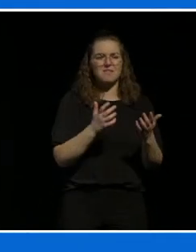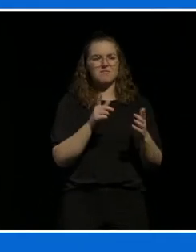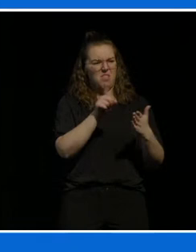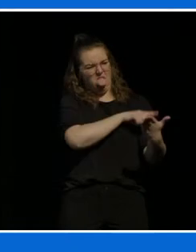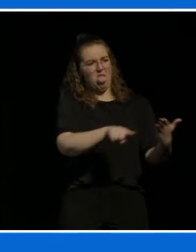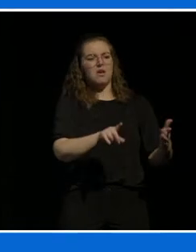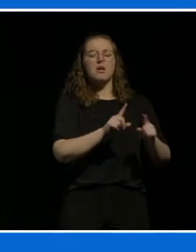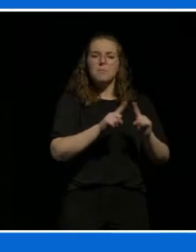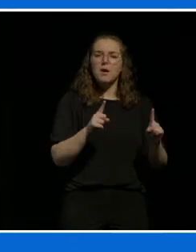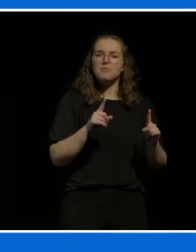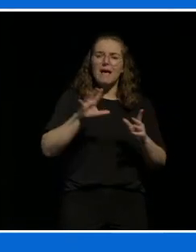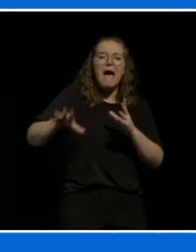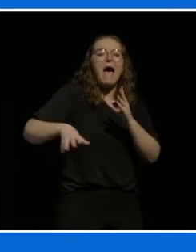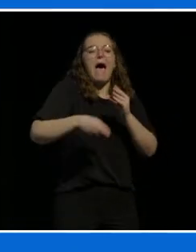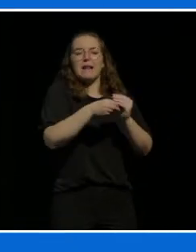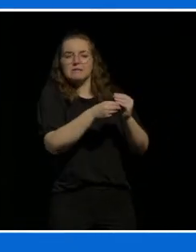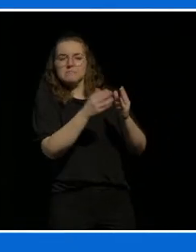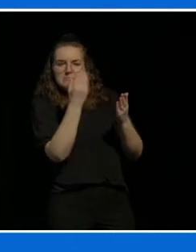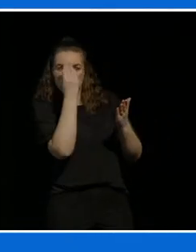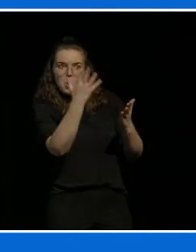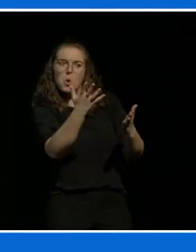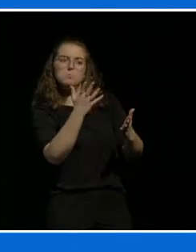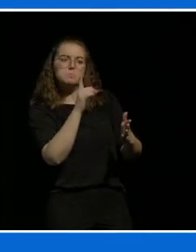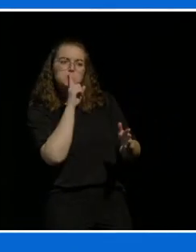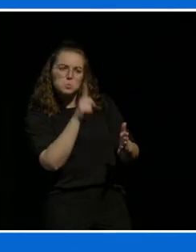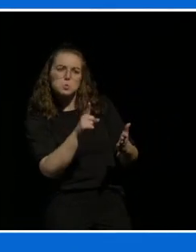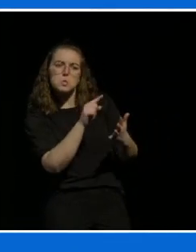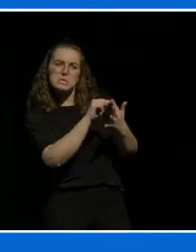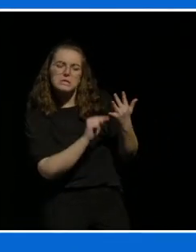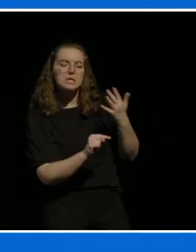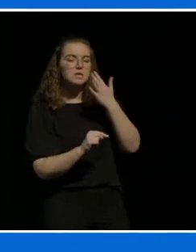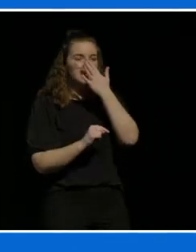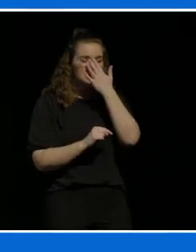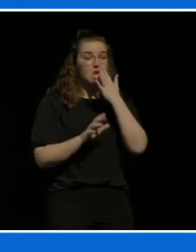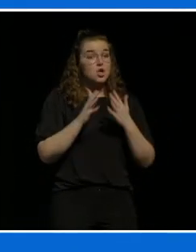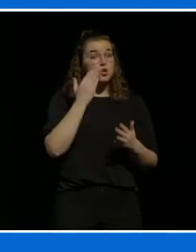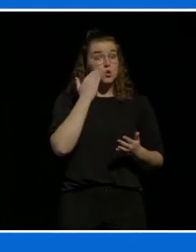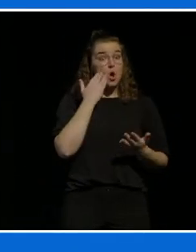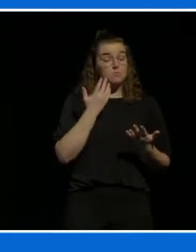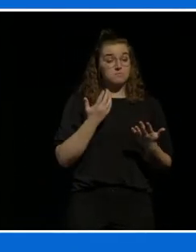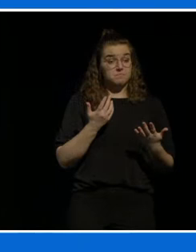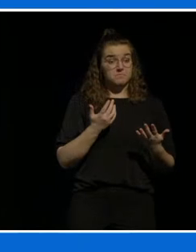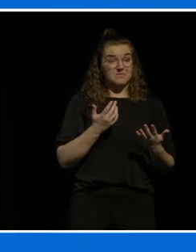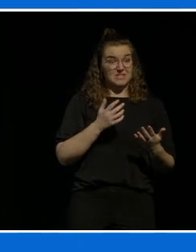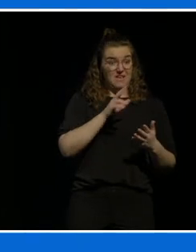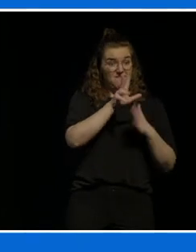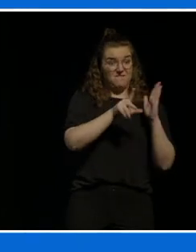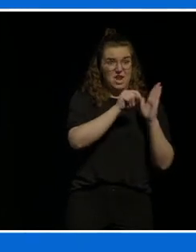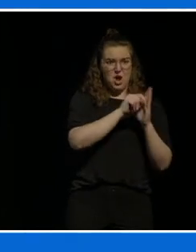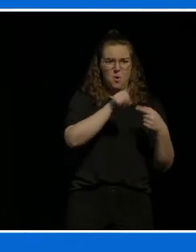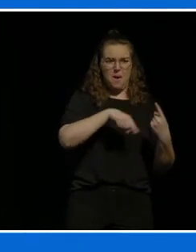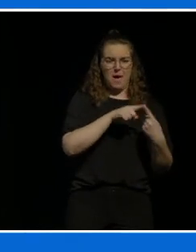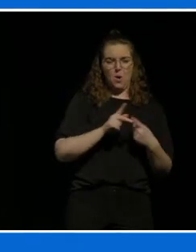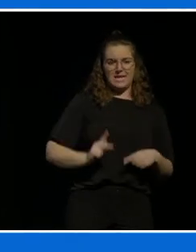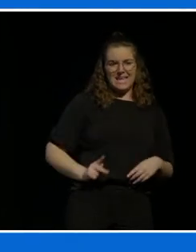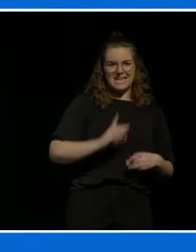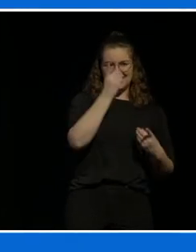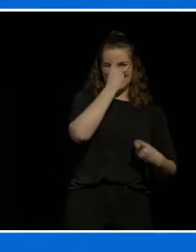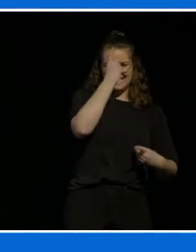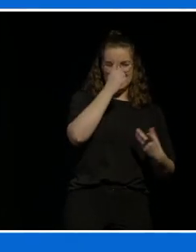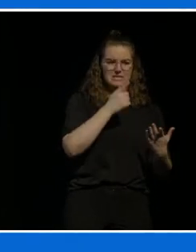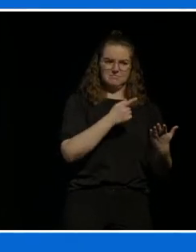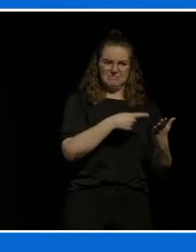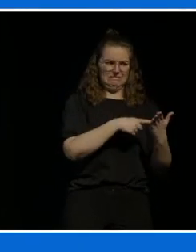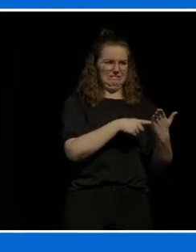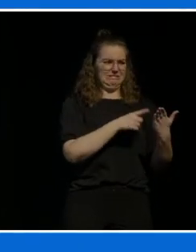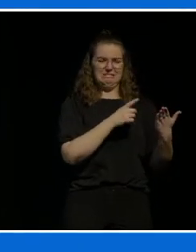supplementary. So if there's a video that's talking about kidney disease, really making sure that someone stitches it and says, actually, here's where they got it wrong, but here's where they get it right. And it's